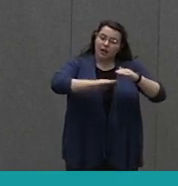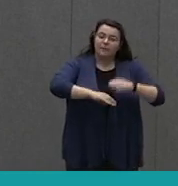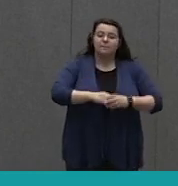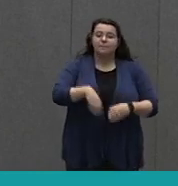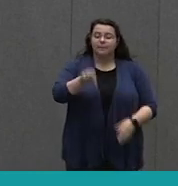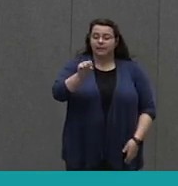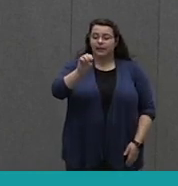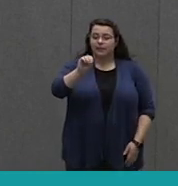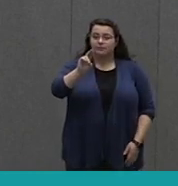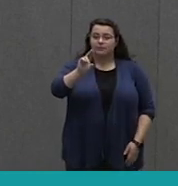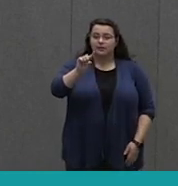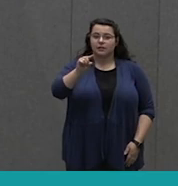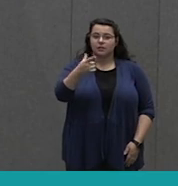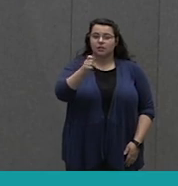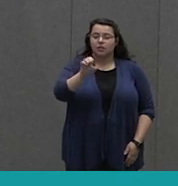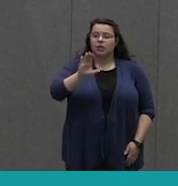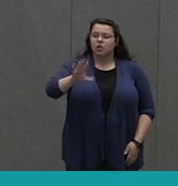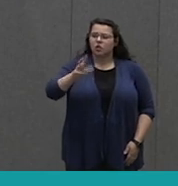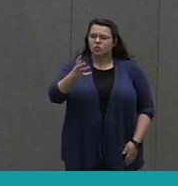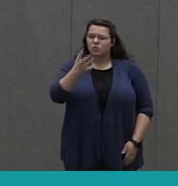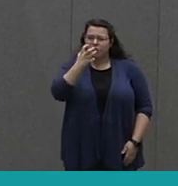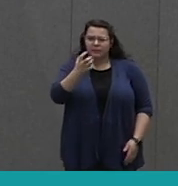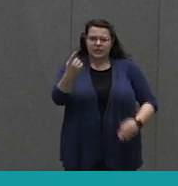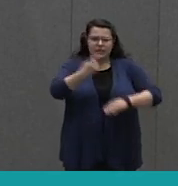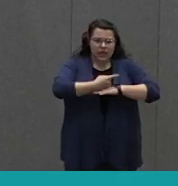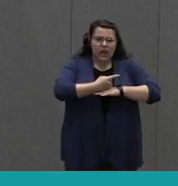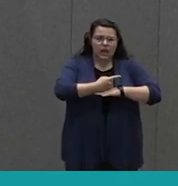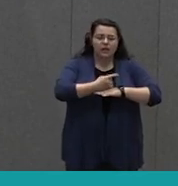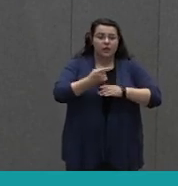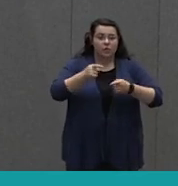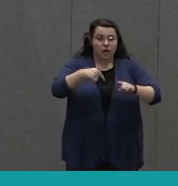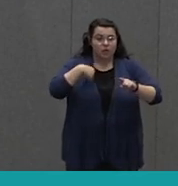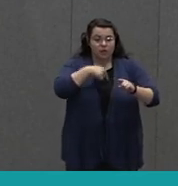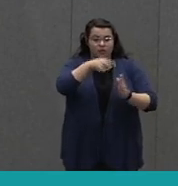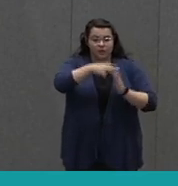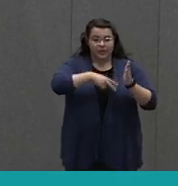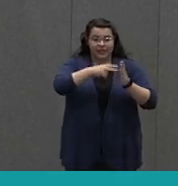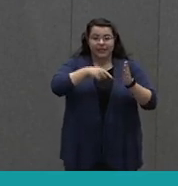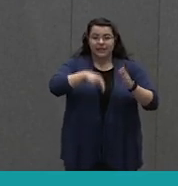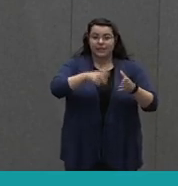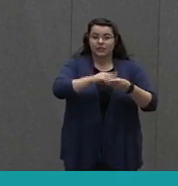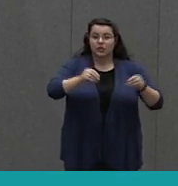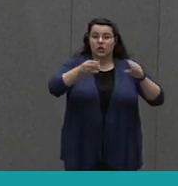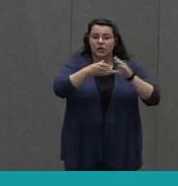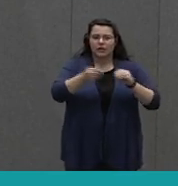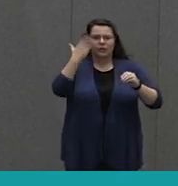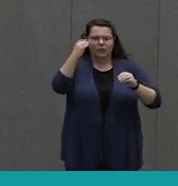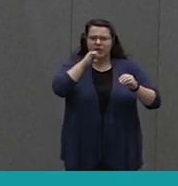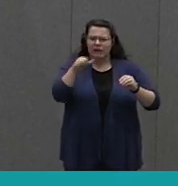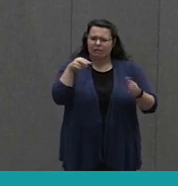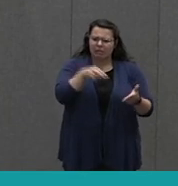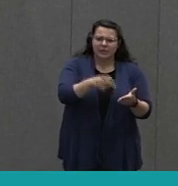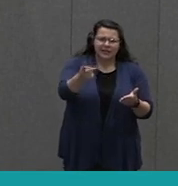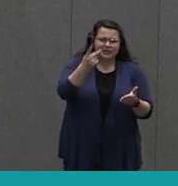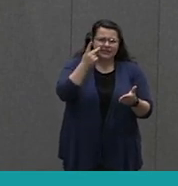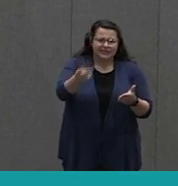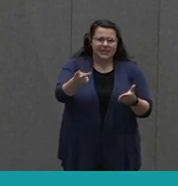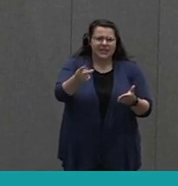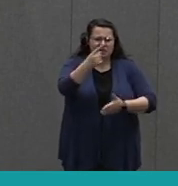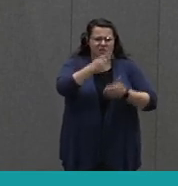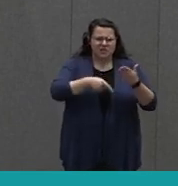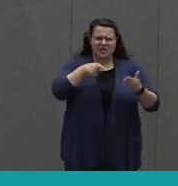Smudge's Grumpy Day. As we're reading this story, how about we look and see if we can figure out what Smudge is